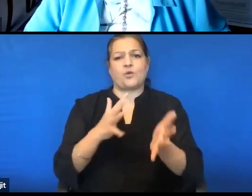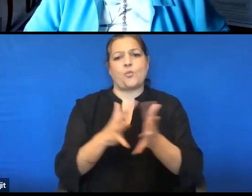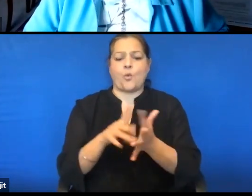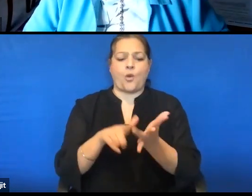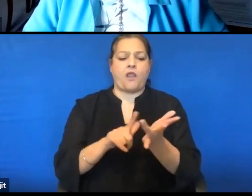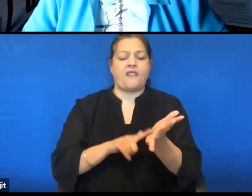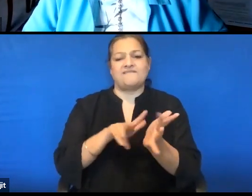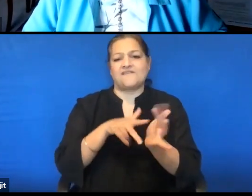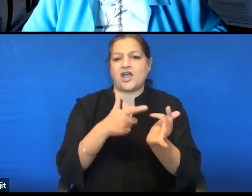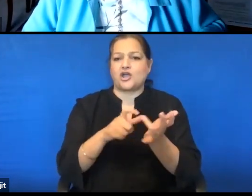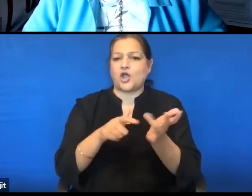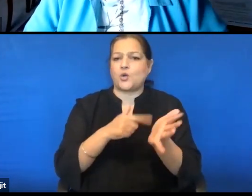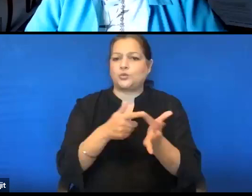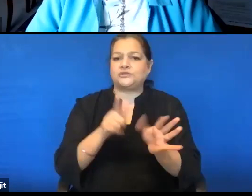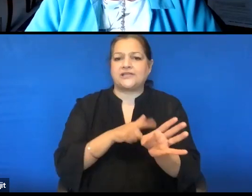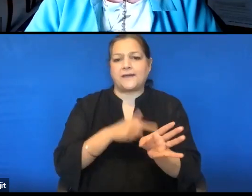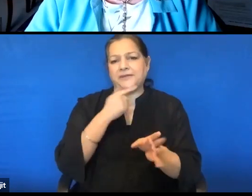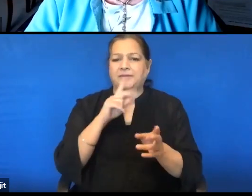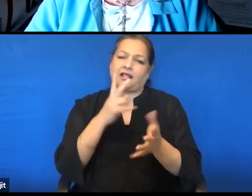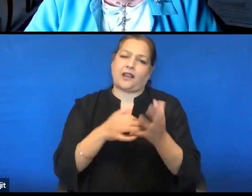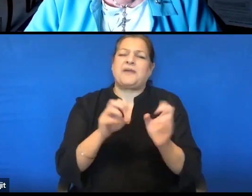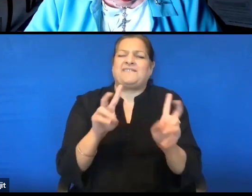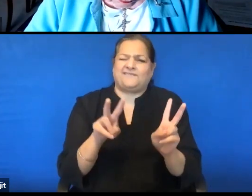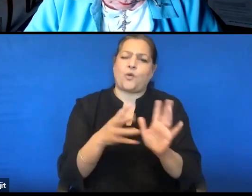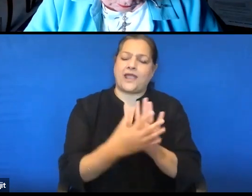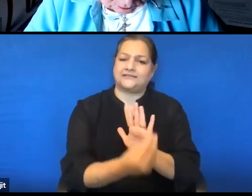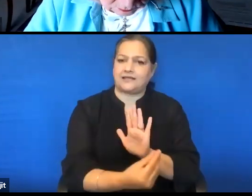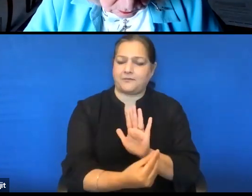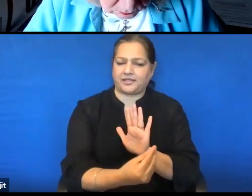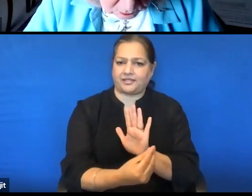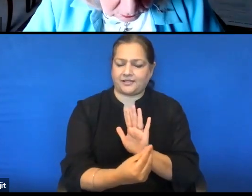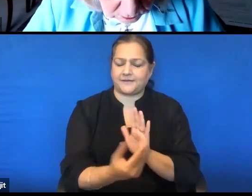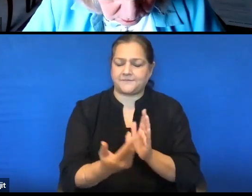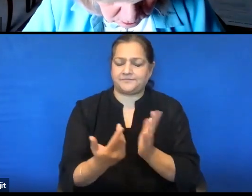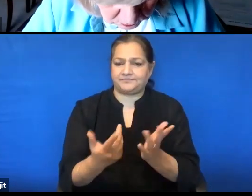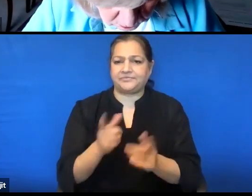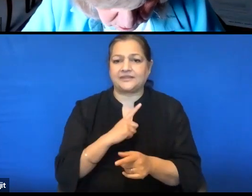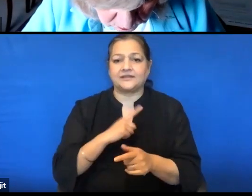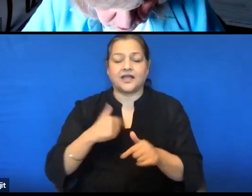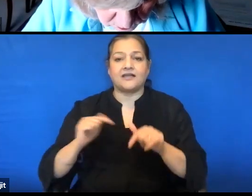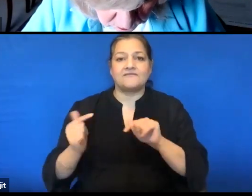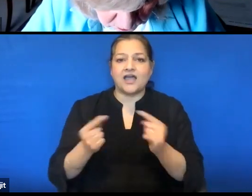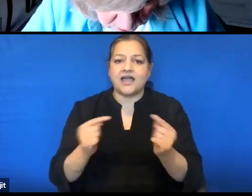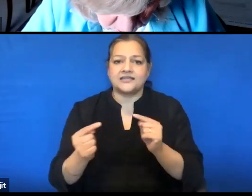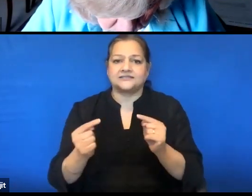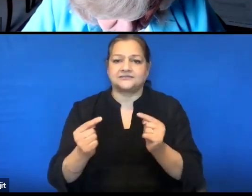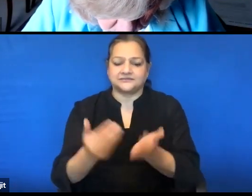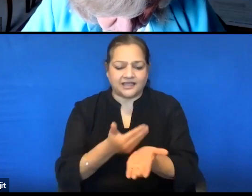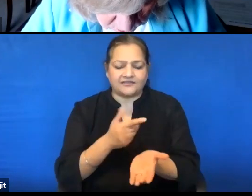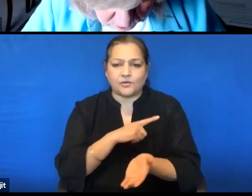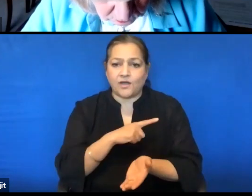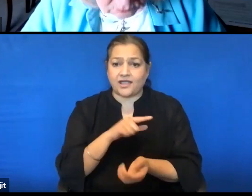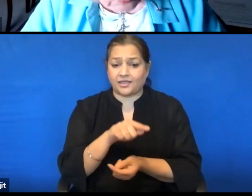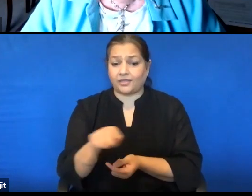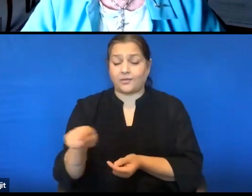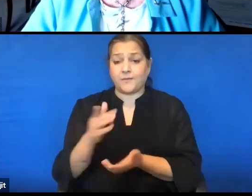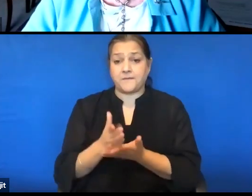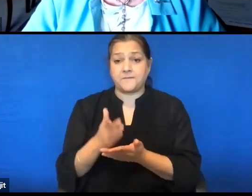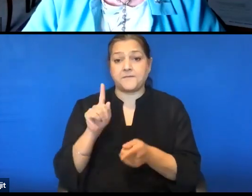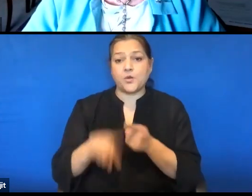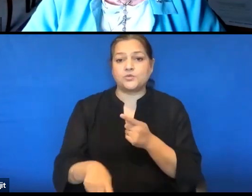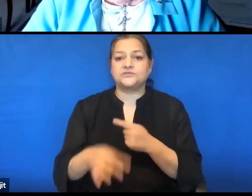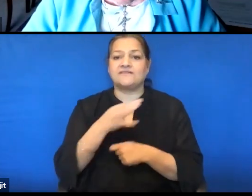example. And the reason why I fight so ardently is because these are the most vulnerable children in often our